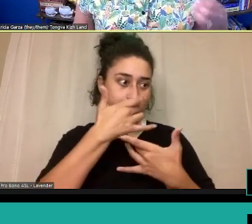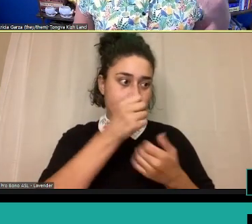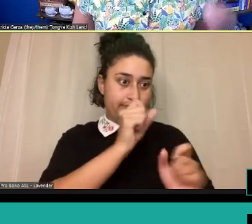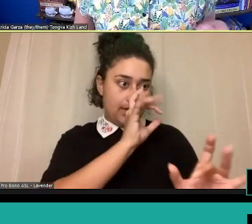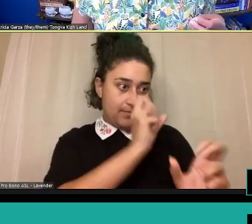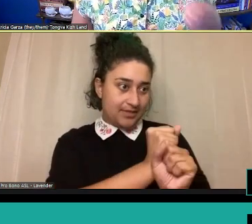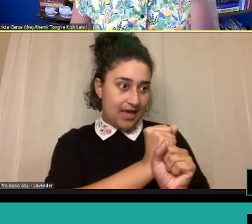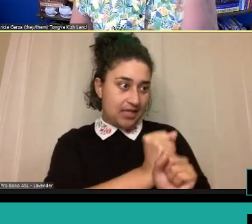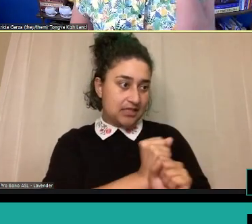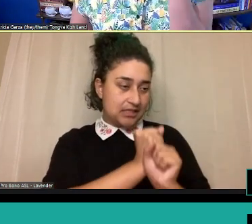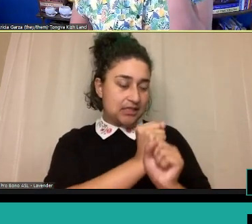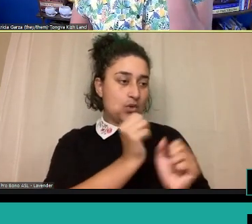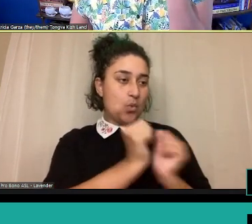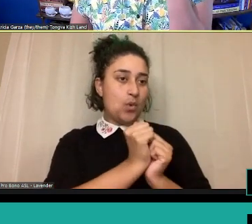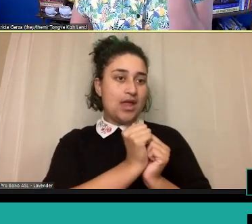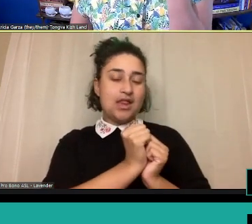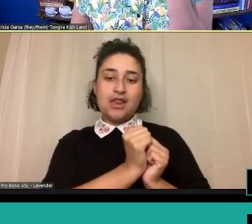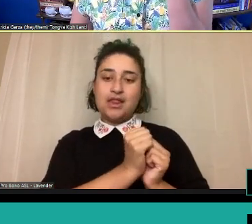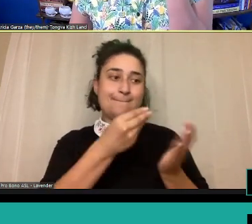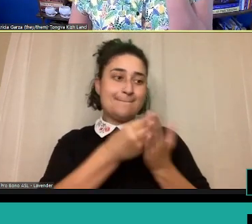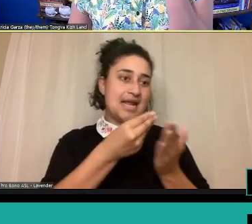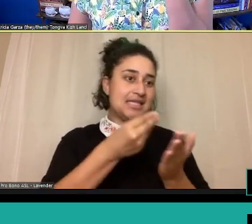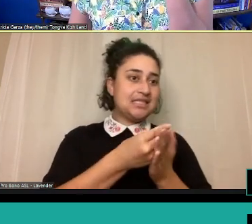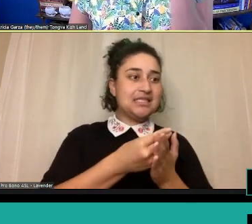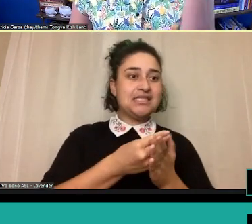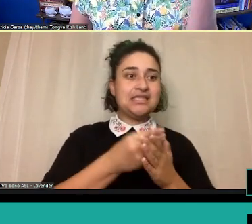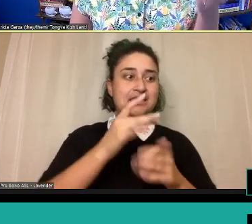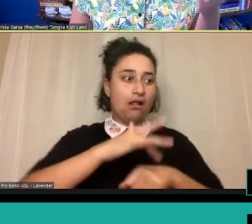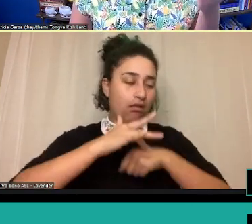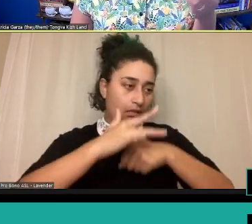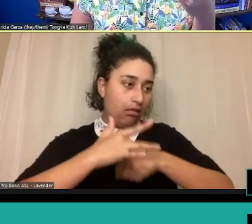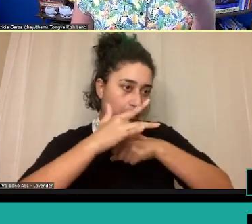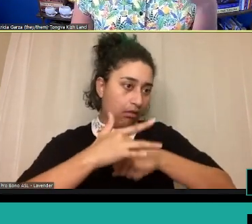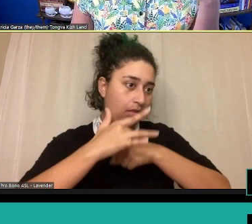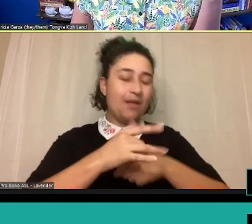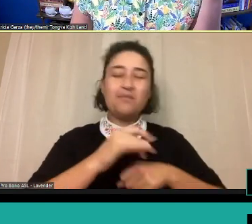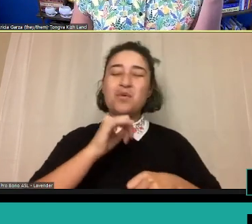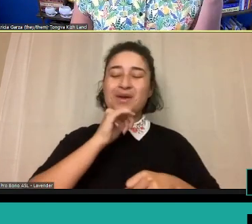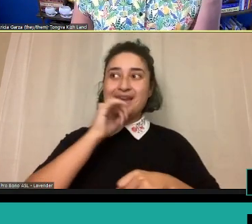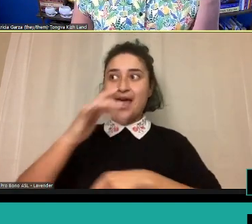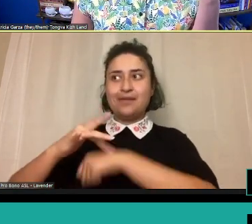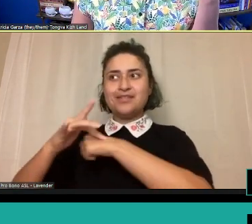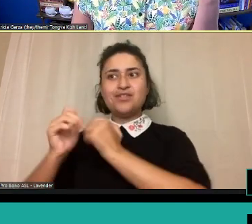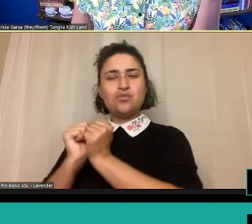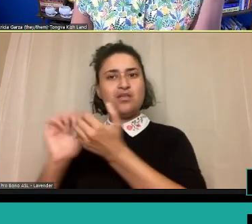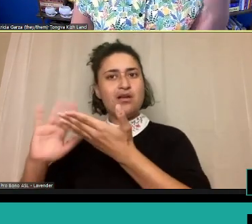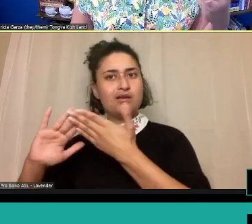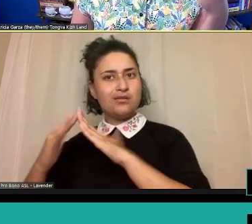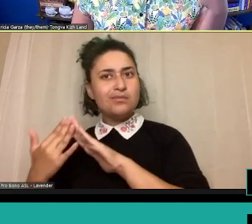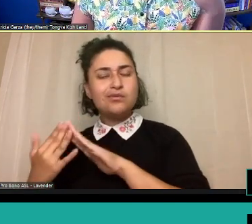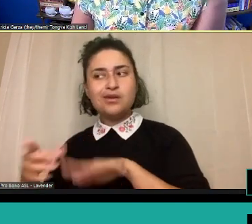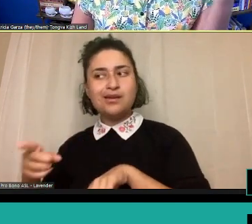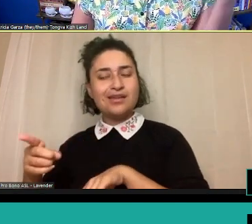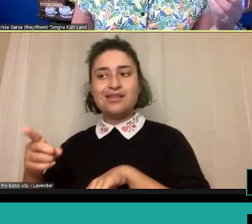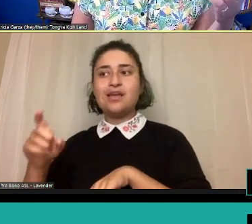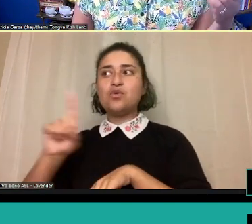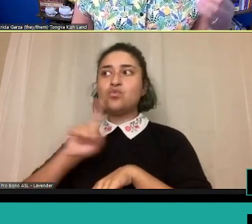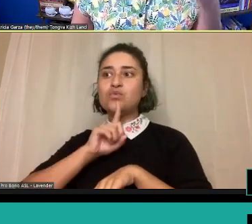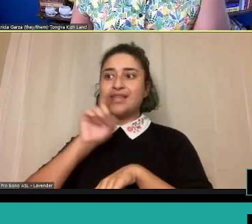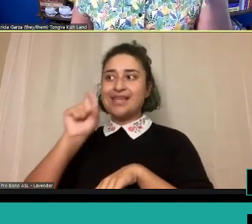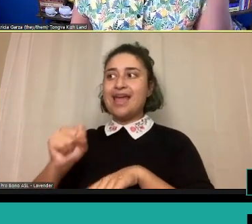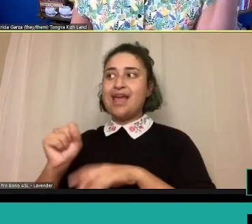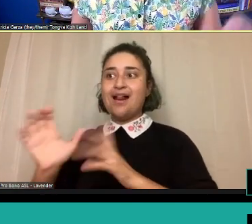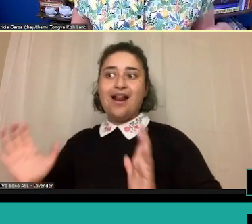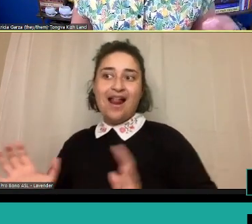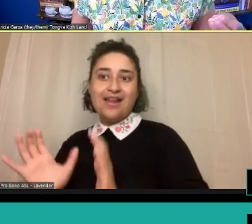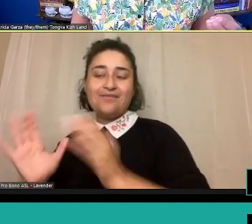not obsessed with this thought of our community, right? That we actually can activate the community around us